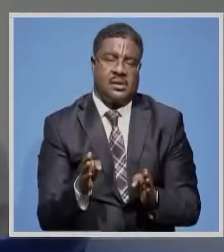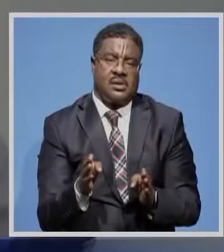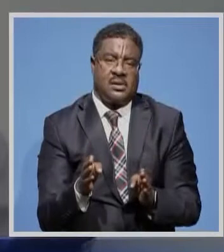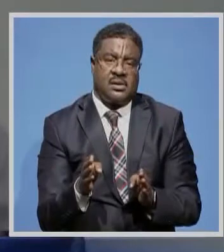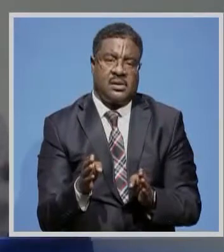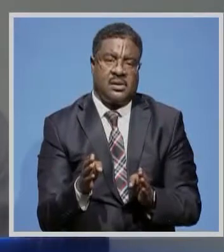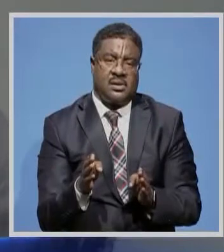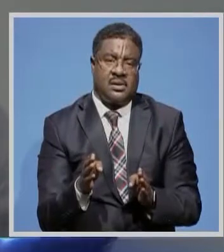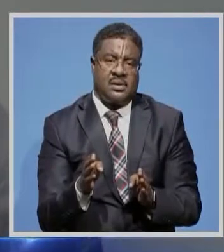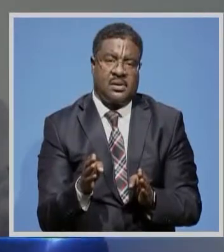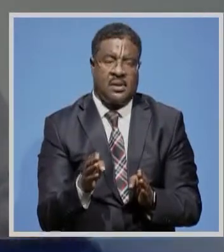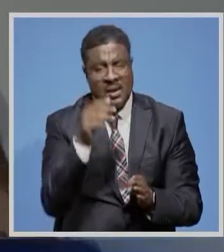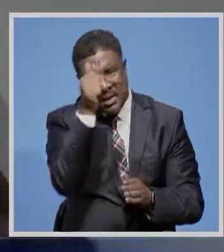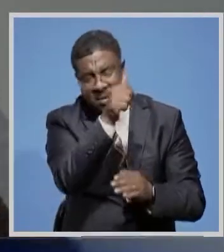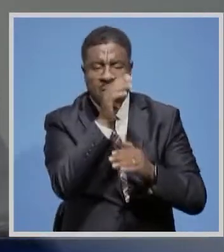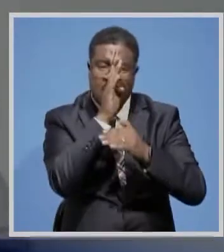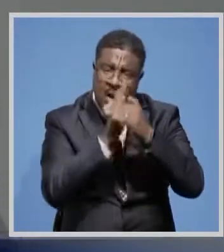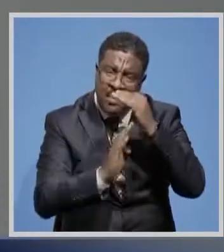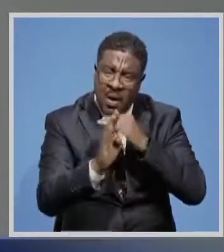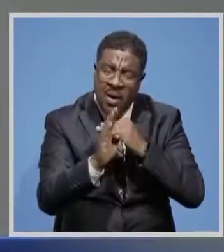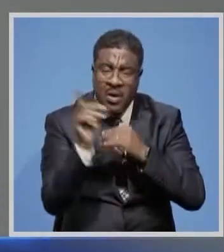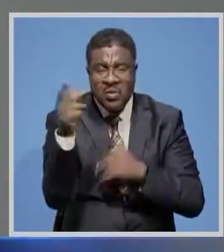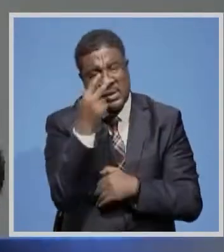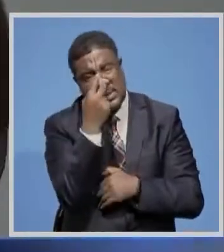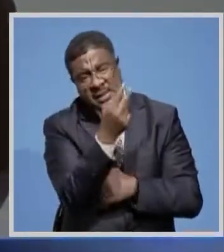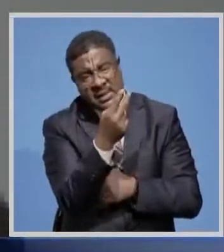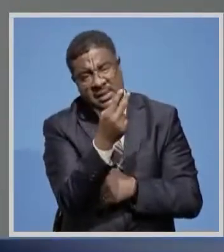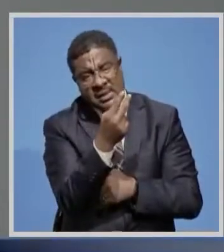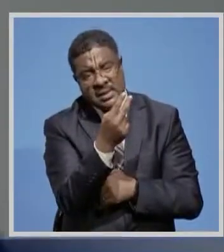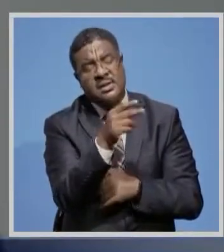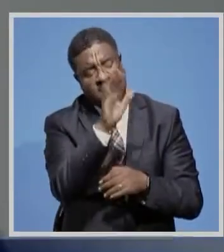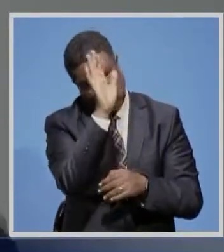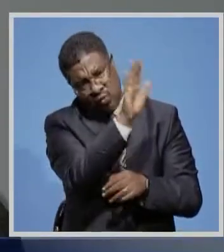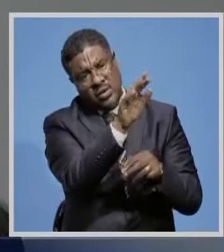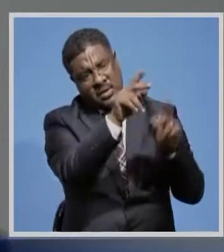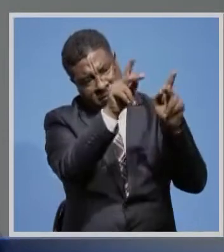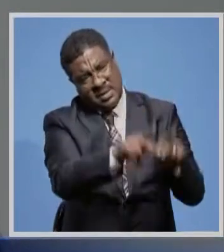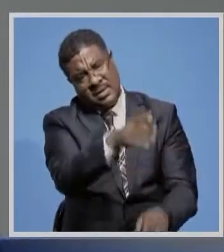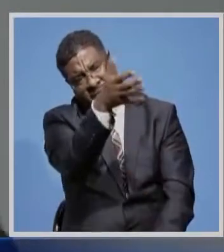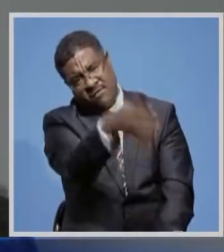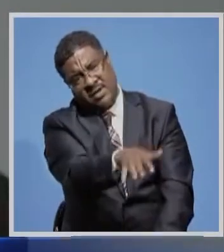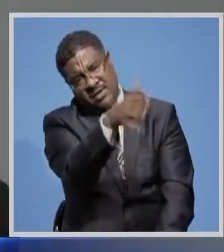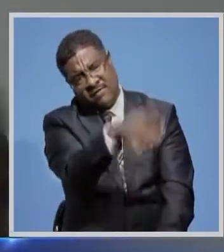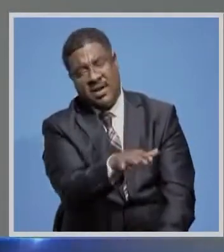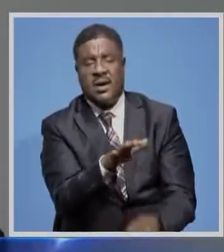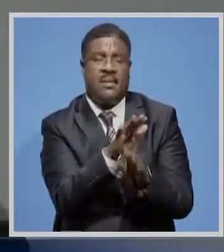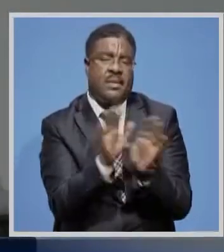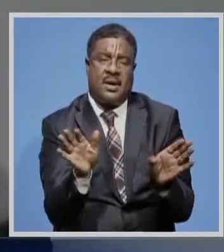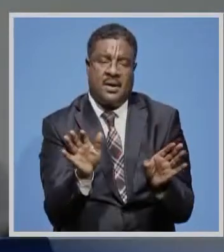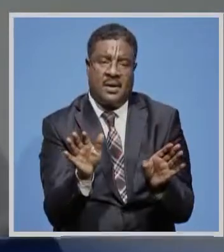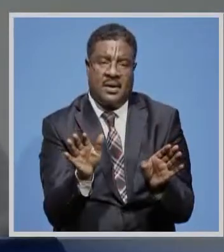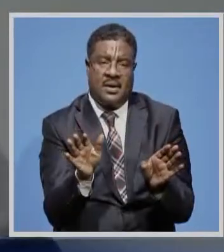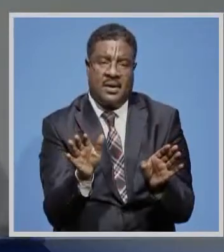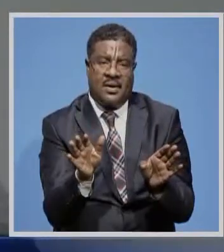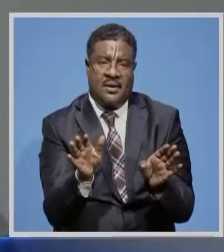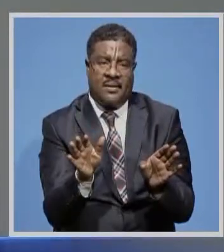you see him, the humbleness, humility you see in President EDGAR LUNGU, that's him. Mm. He has been like that, and he will be like that. Mm. I